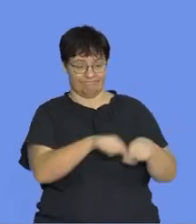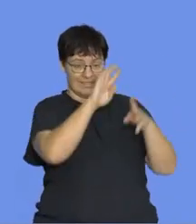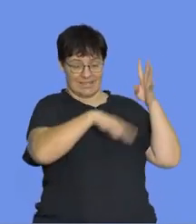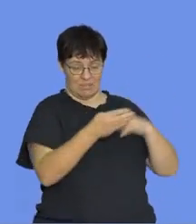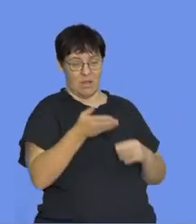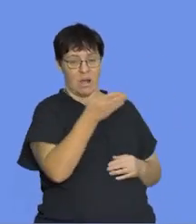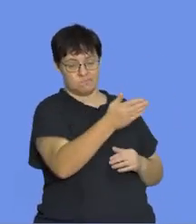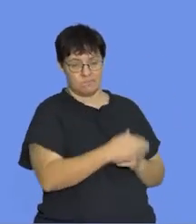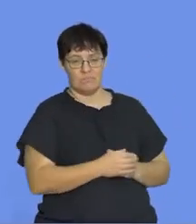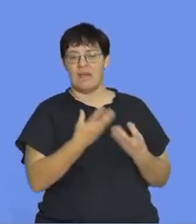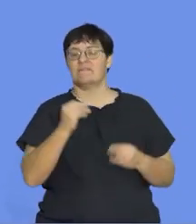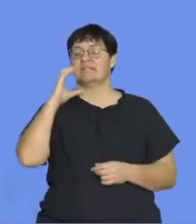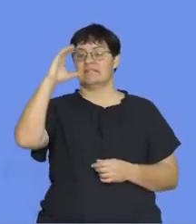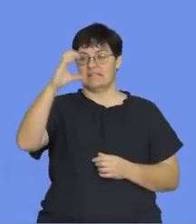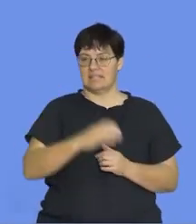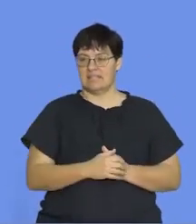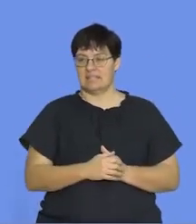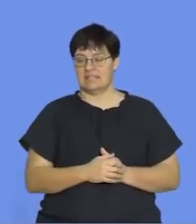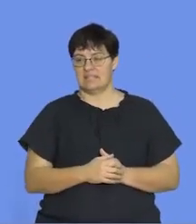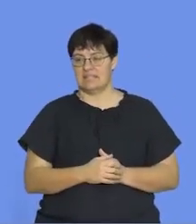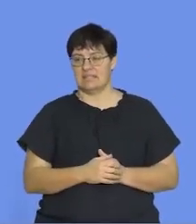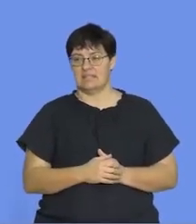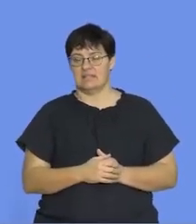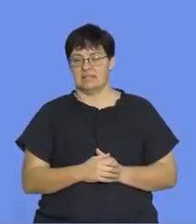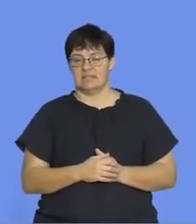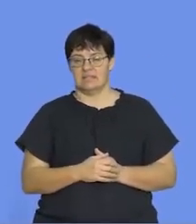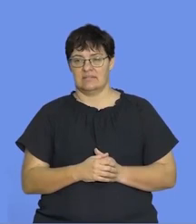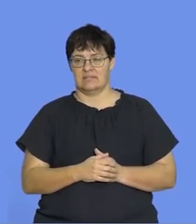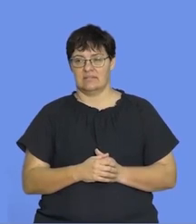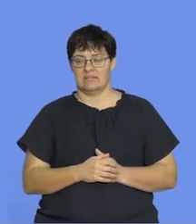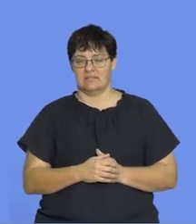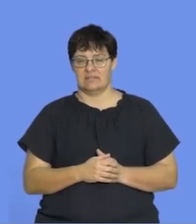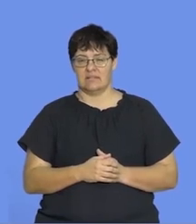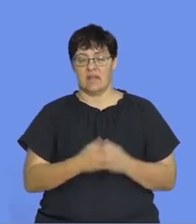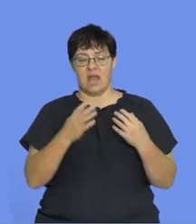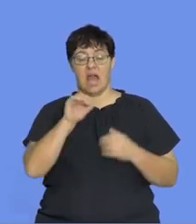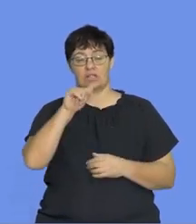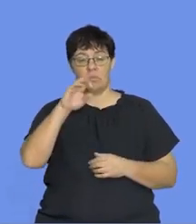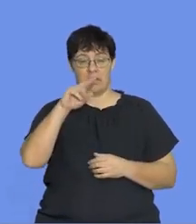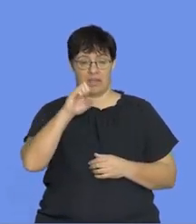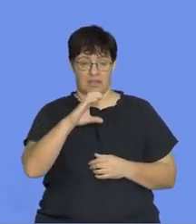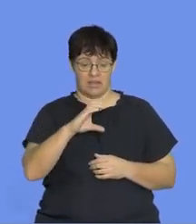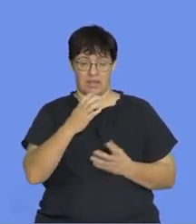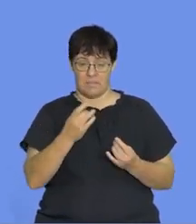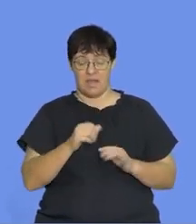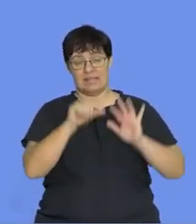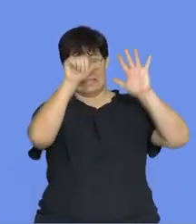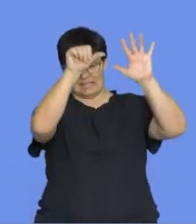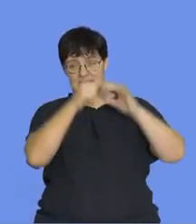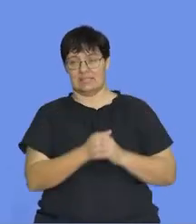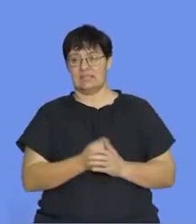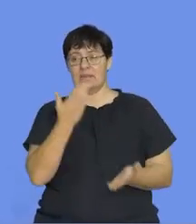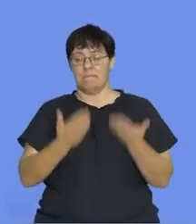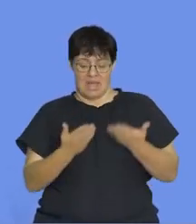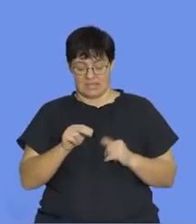your symbol C, and then you'll have your atomic number, which is 6, and your mass number, which is